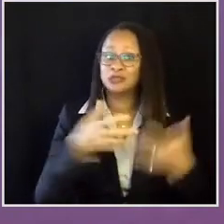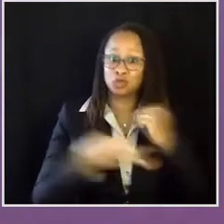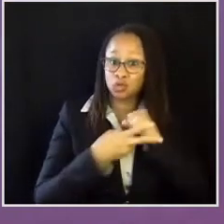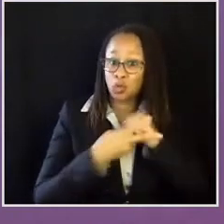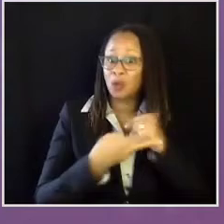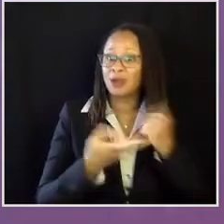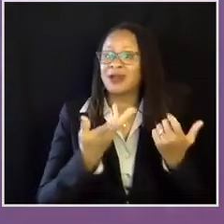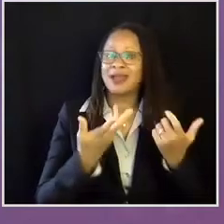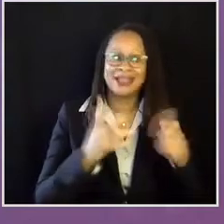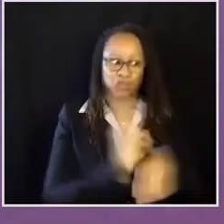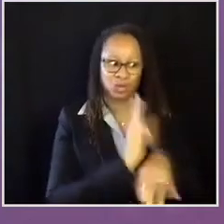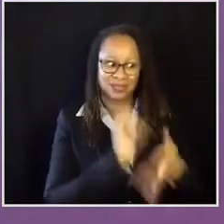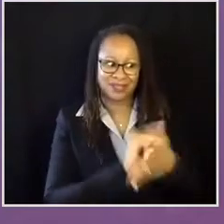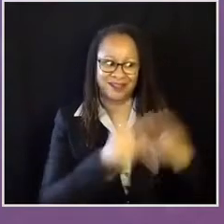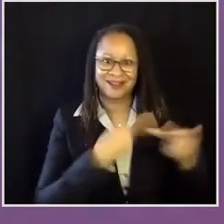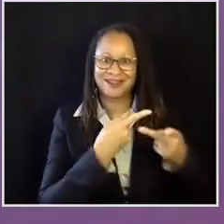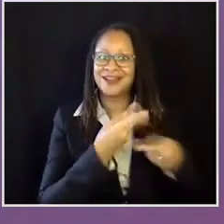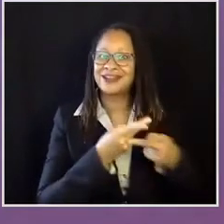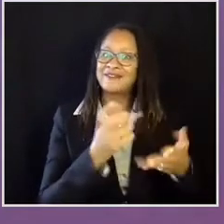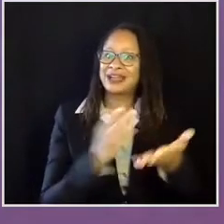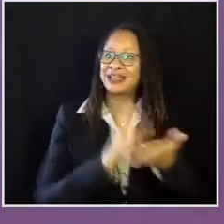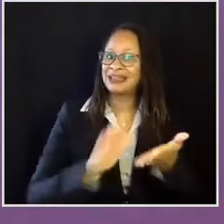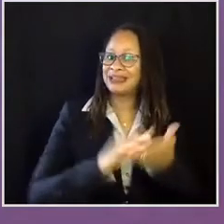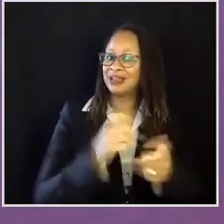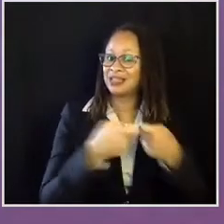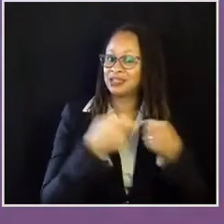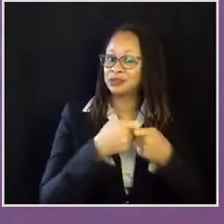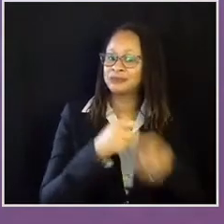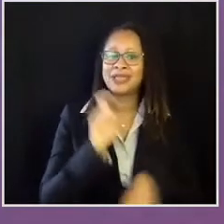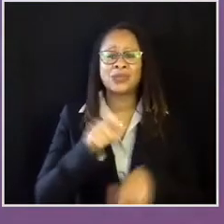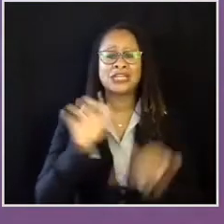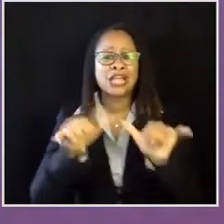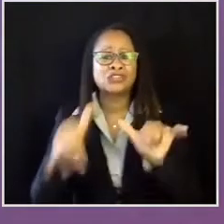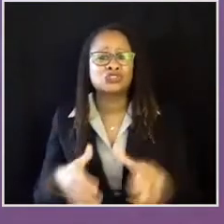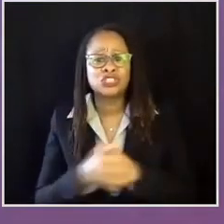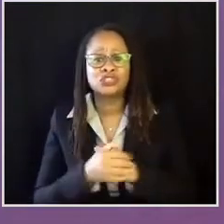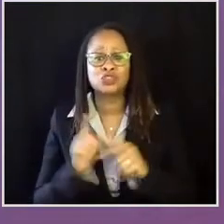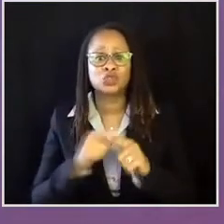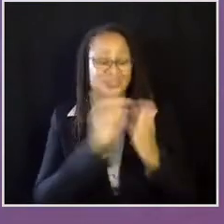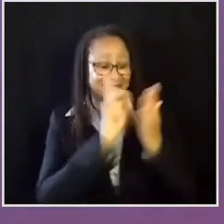We need engineers to design and workers to manufacture these new